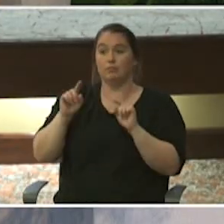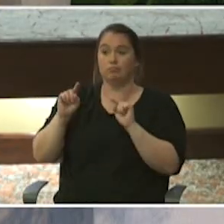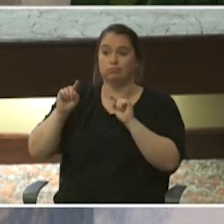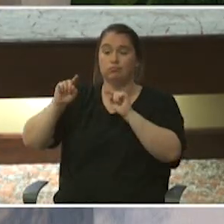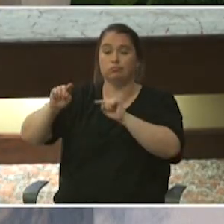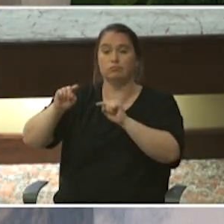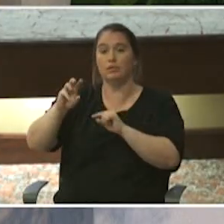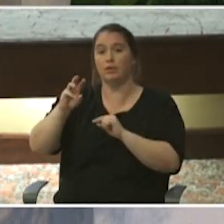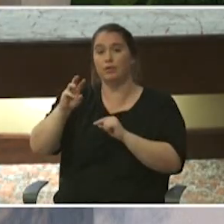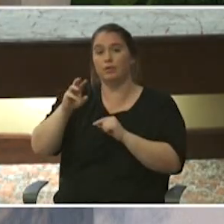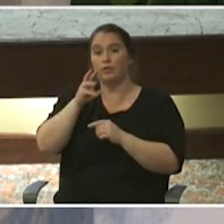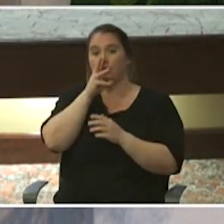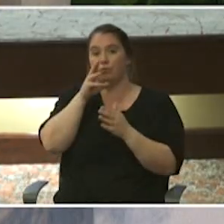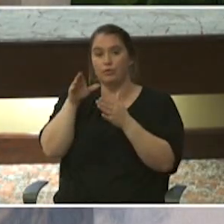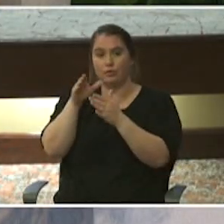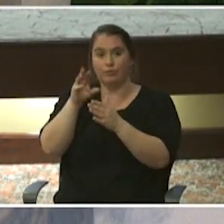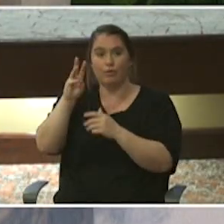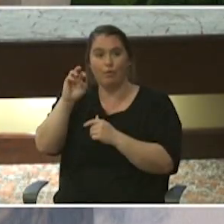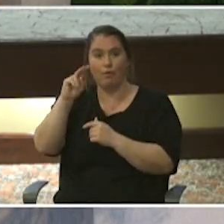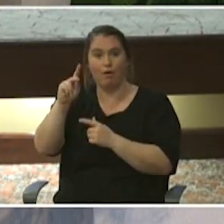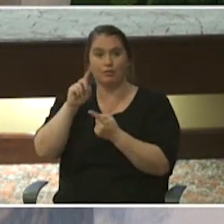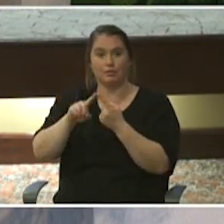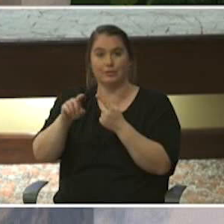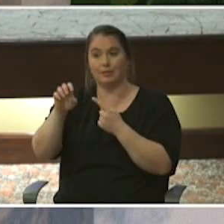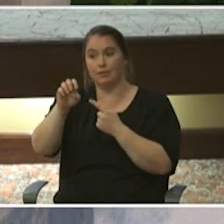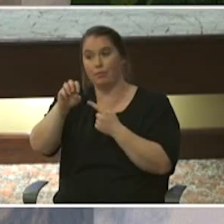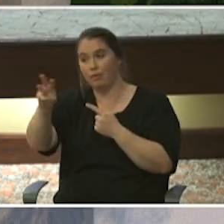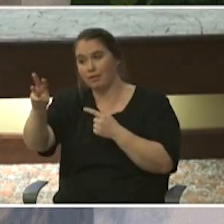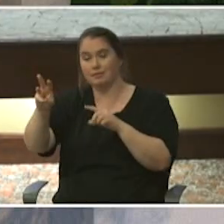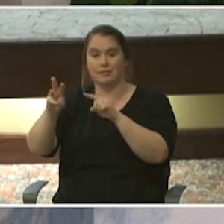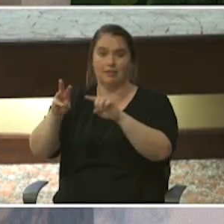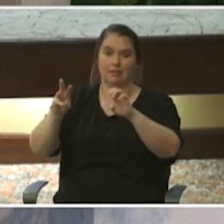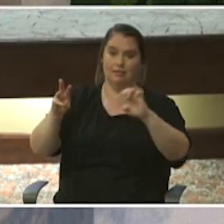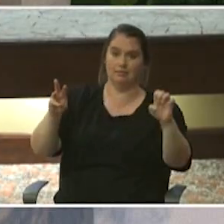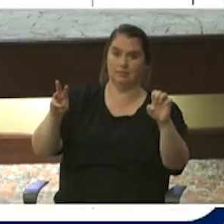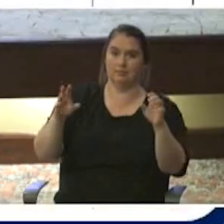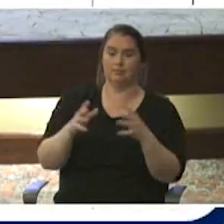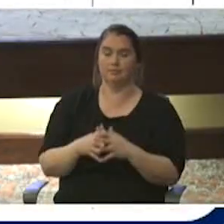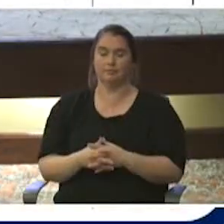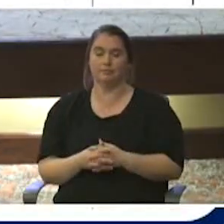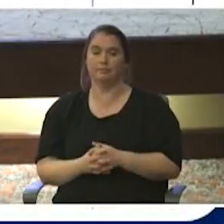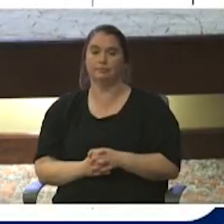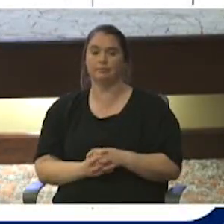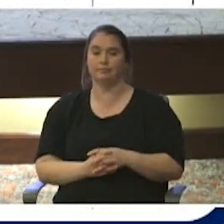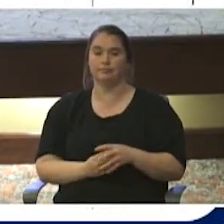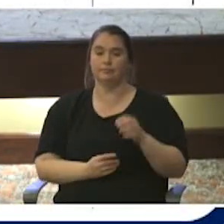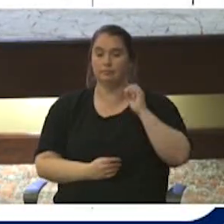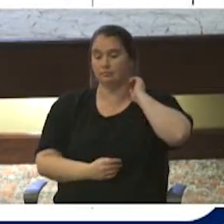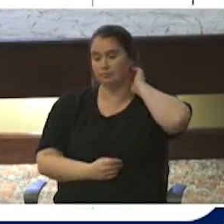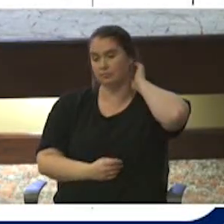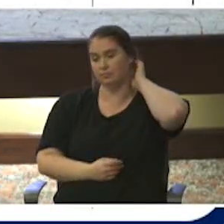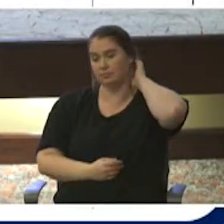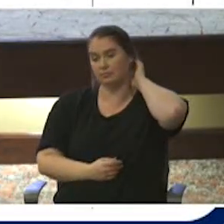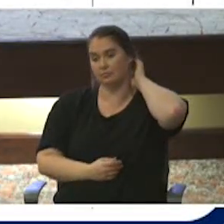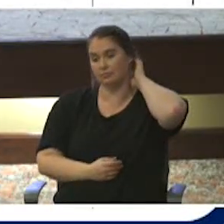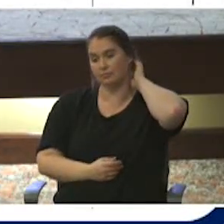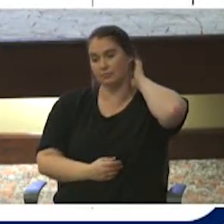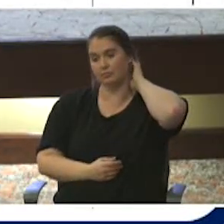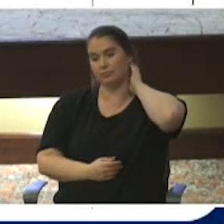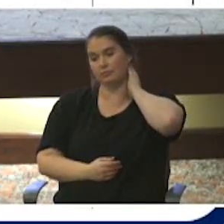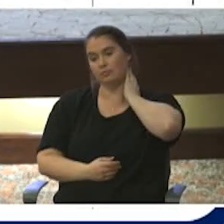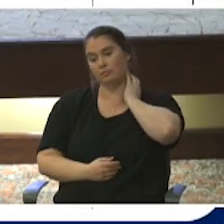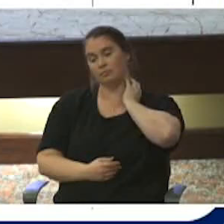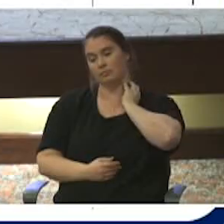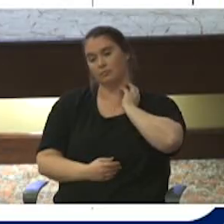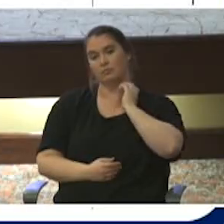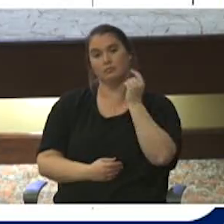east, and then future Riverwalk to the west. And this is just a section view of